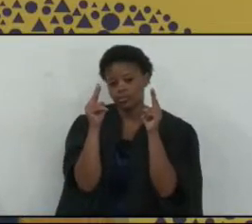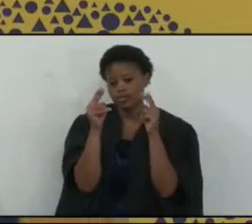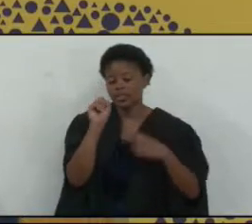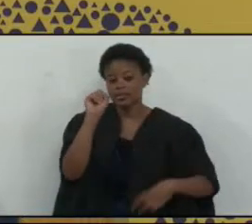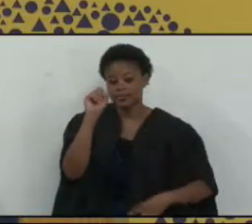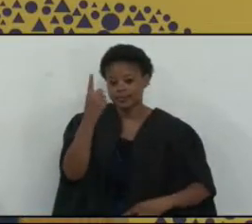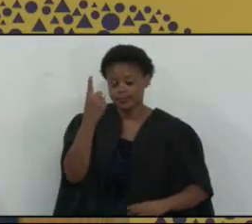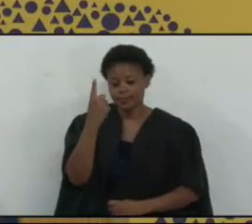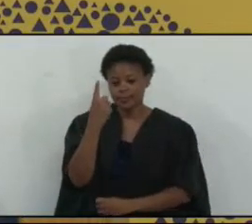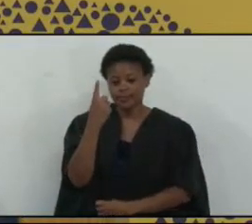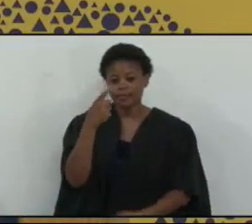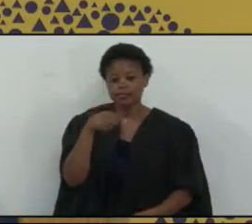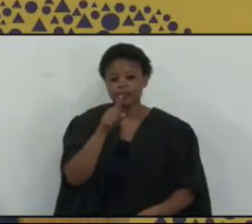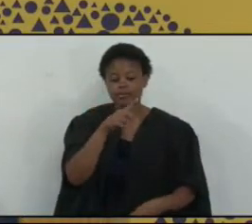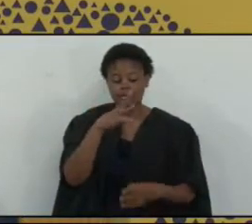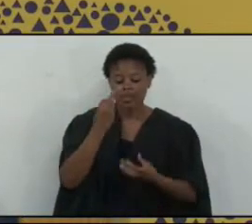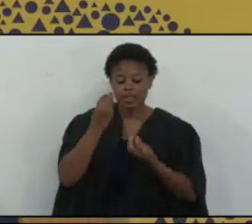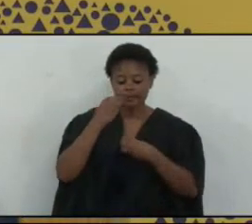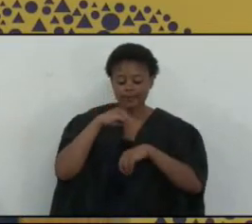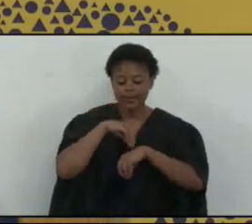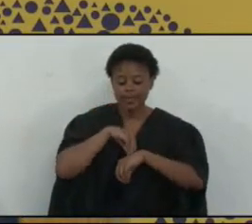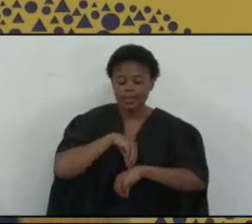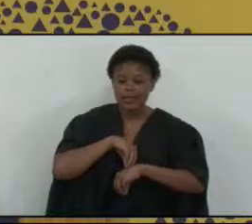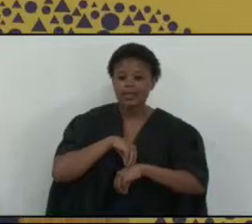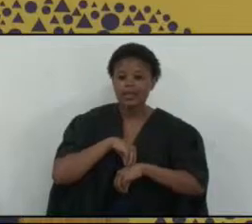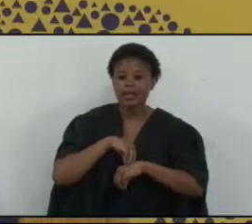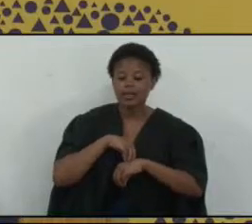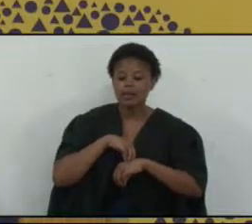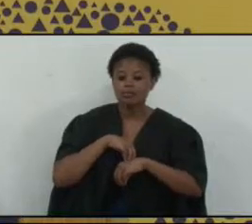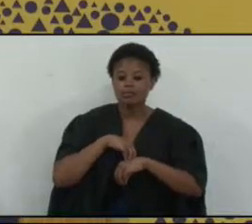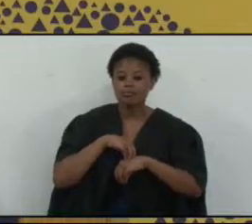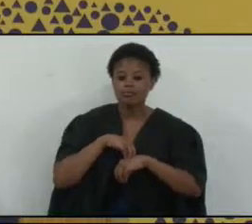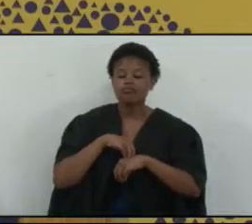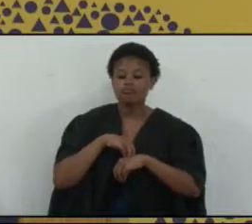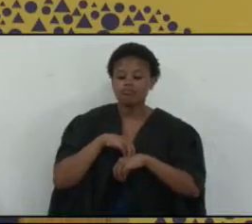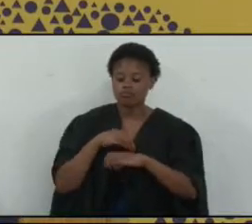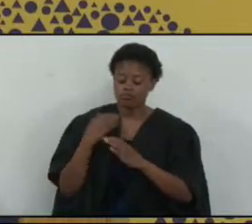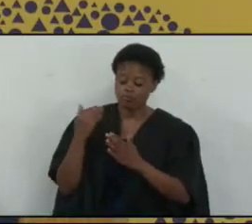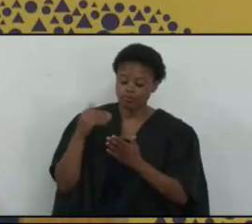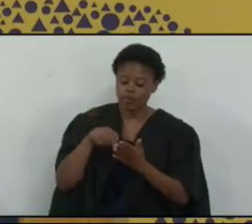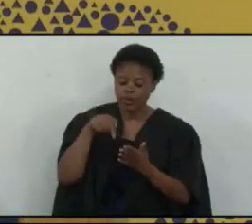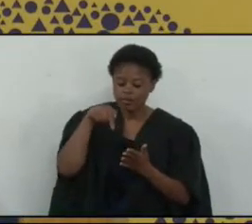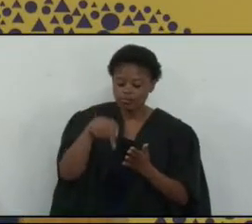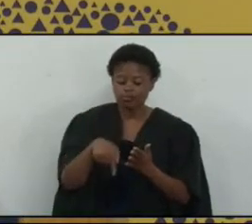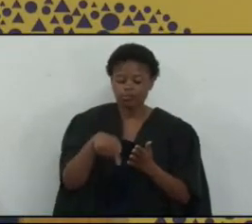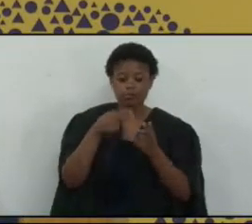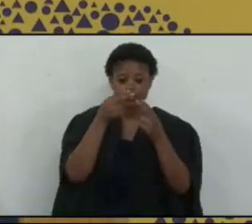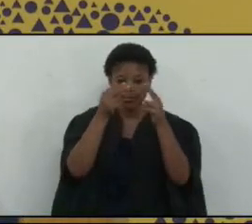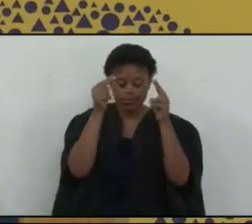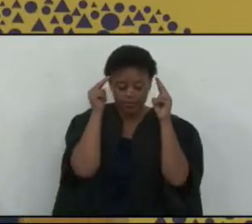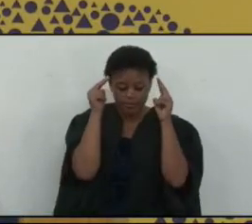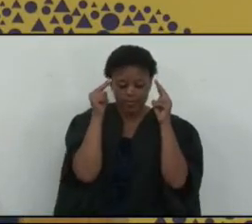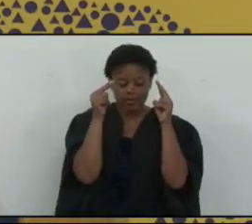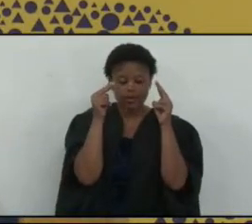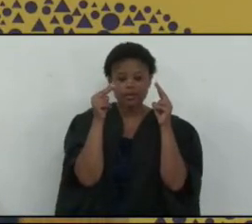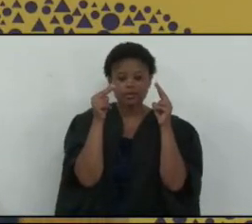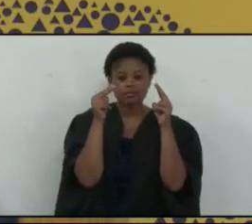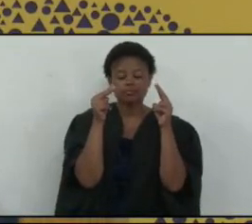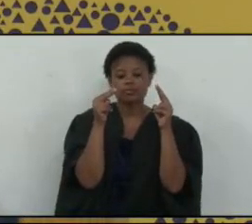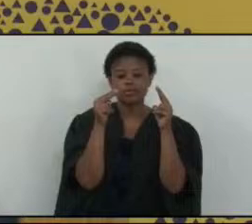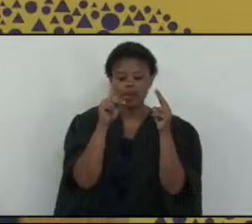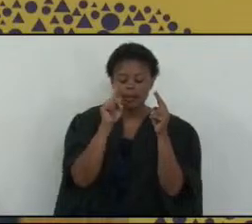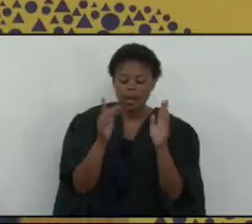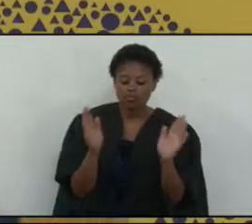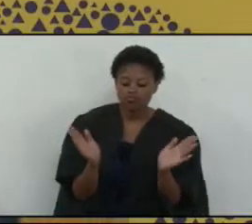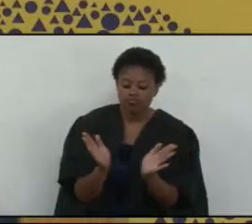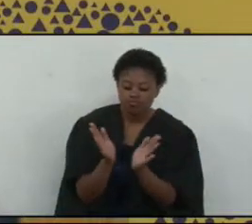Firstly, you have talents that landed you in this great university, talents that were nurtured